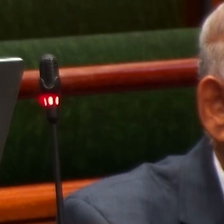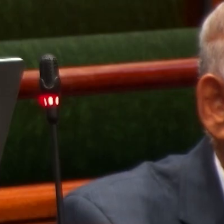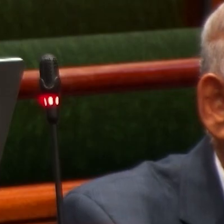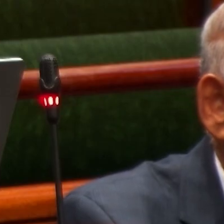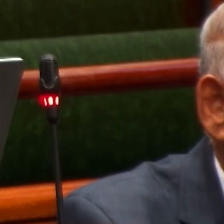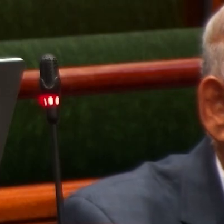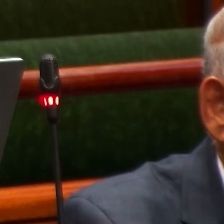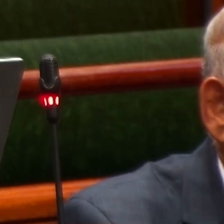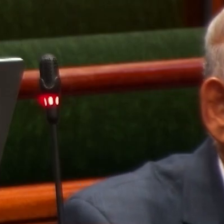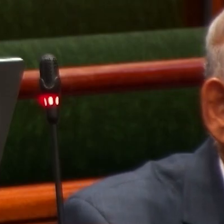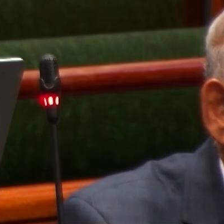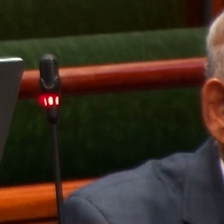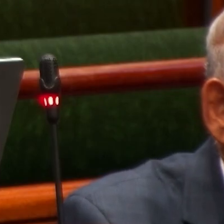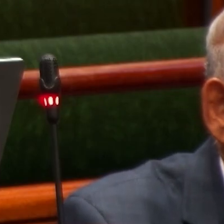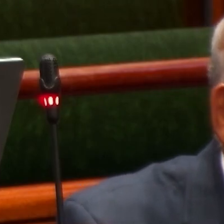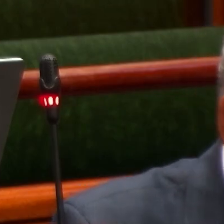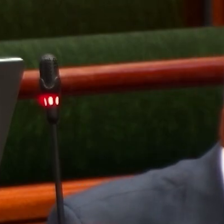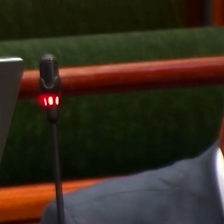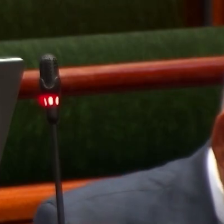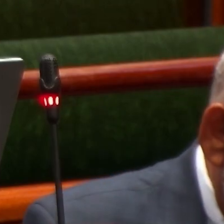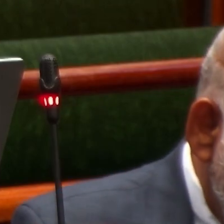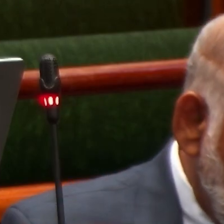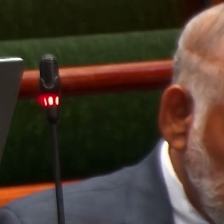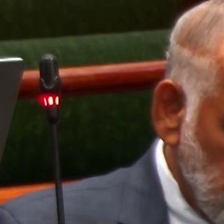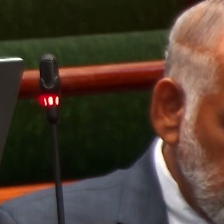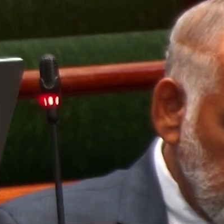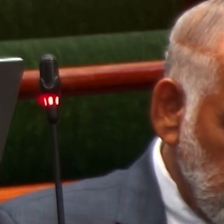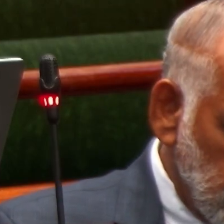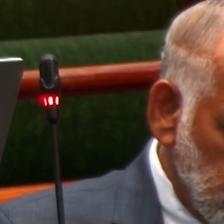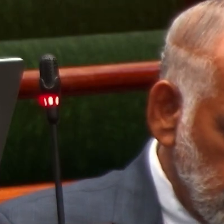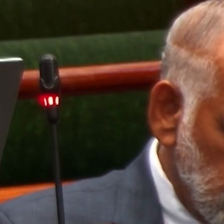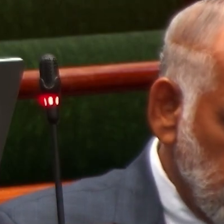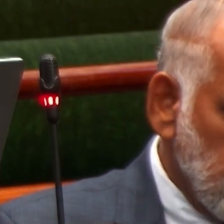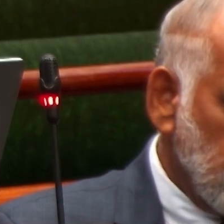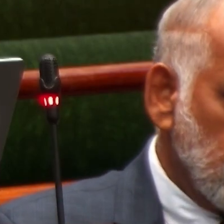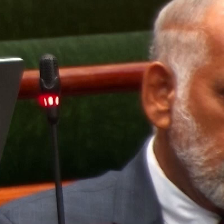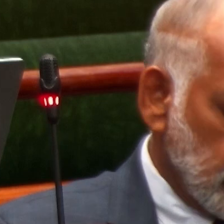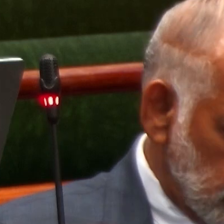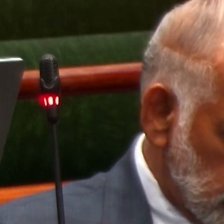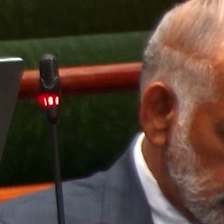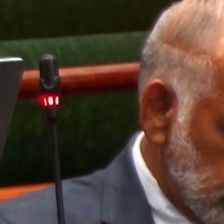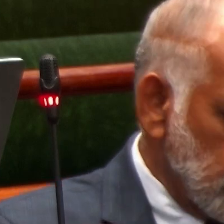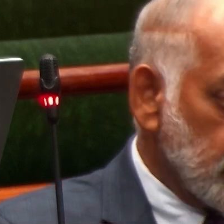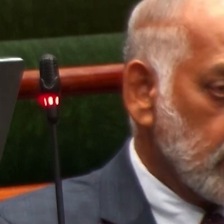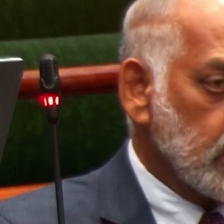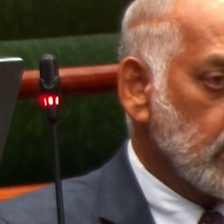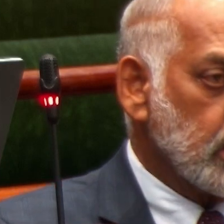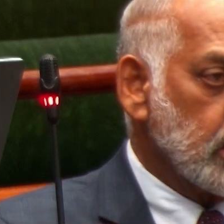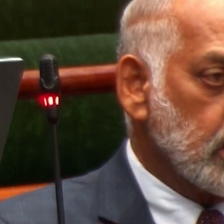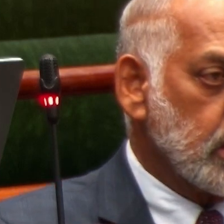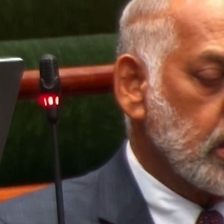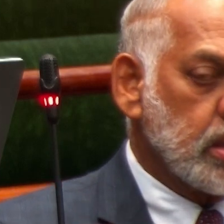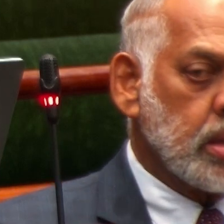in 2023-2024, including the 25% increase for beneficiaries aged 70 years and above,